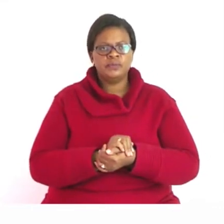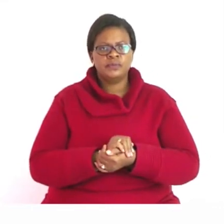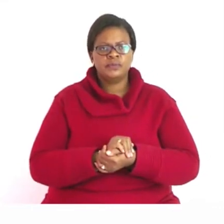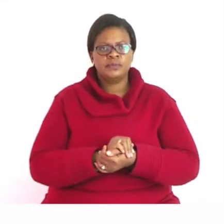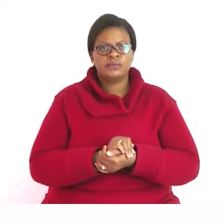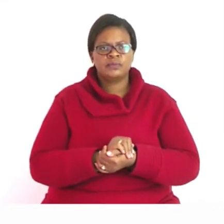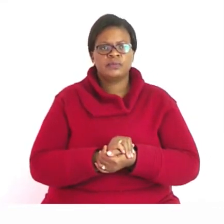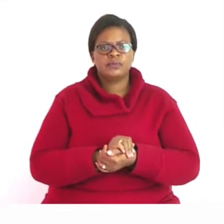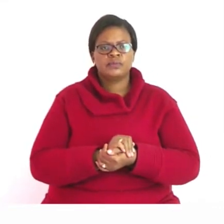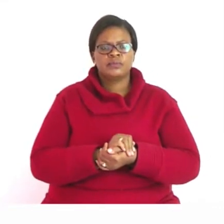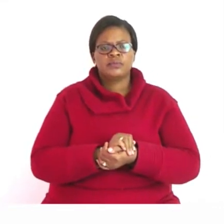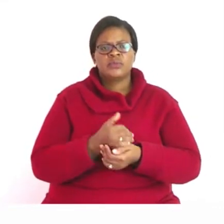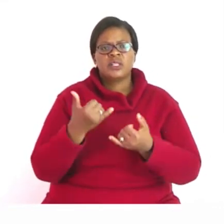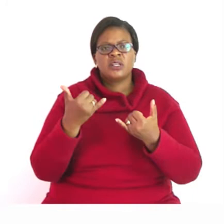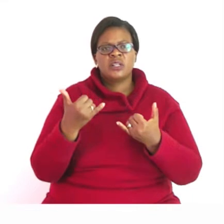Prime factorizing.